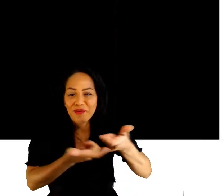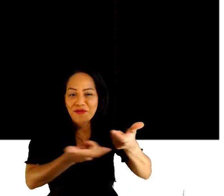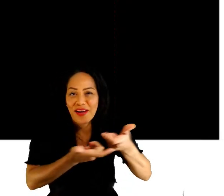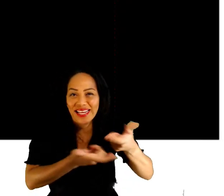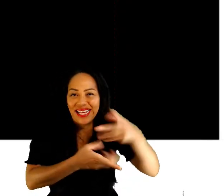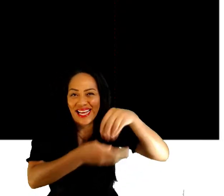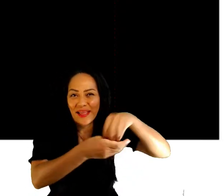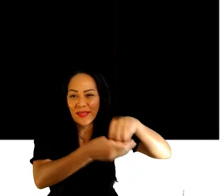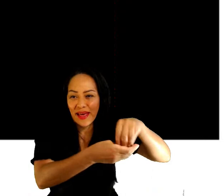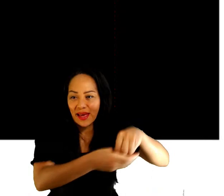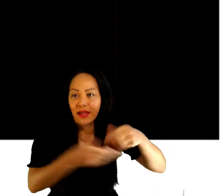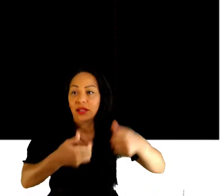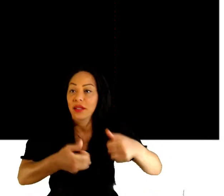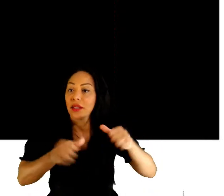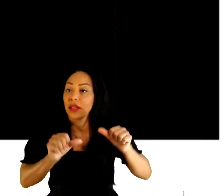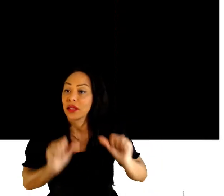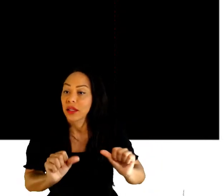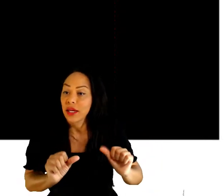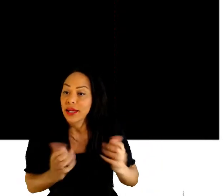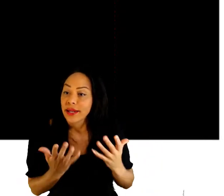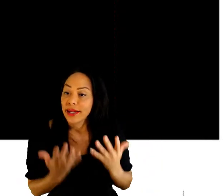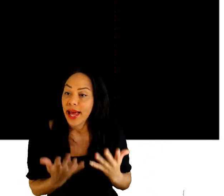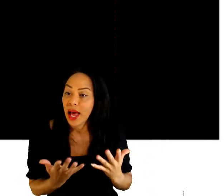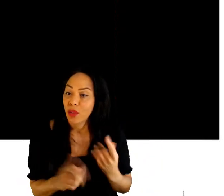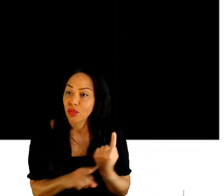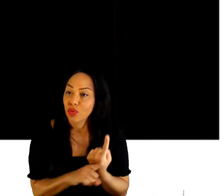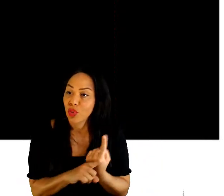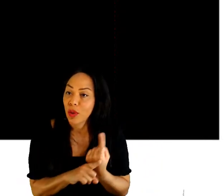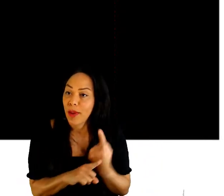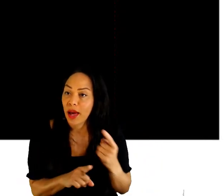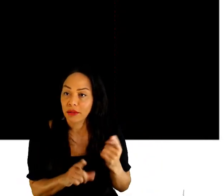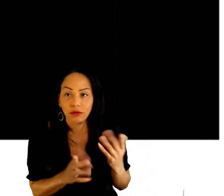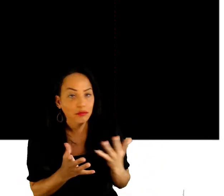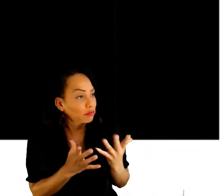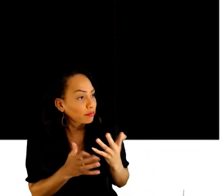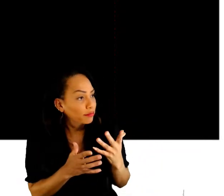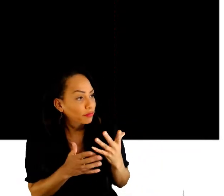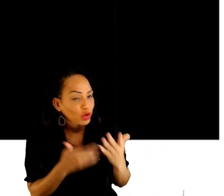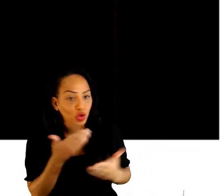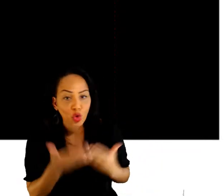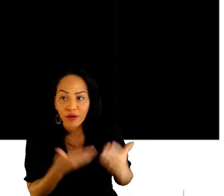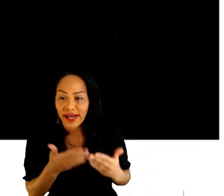of Lines. Yeah. Yeah. Yeah, so